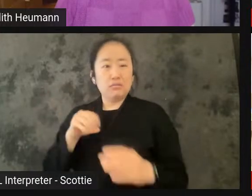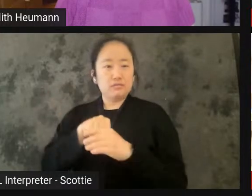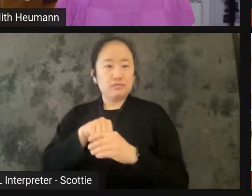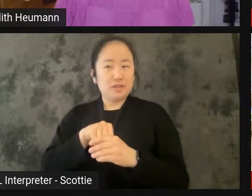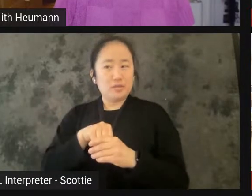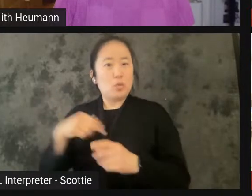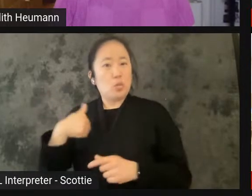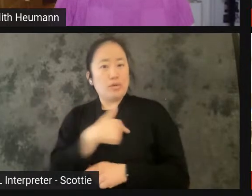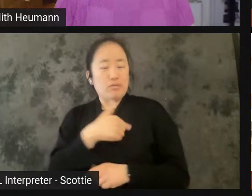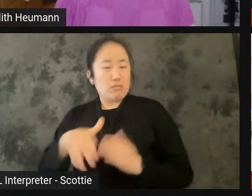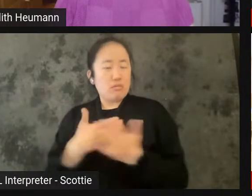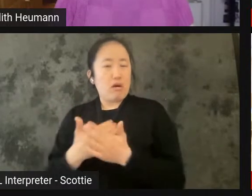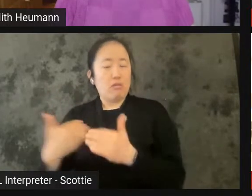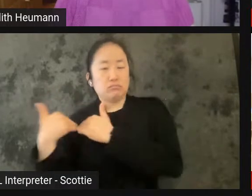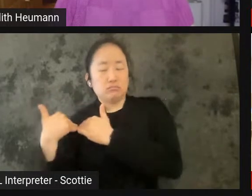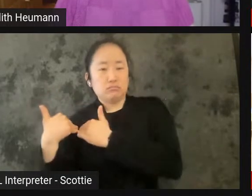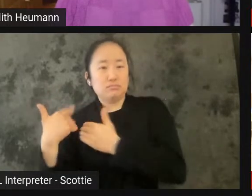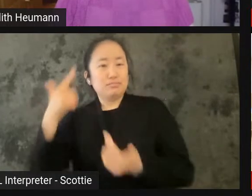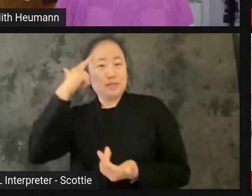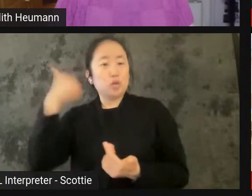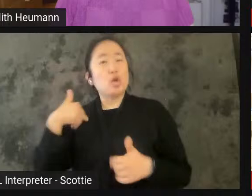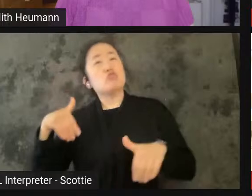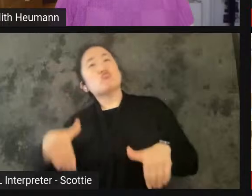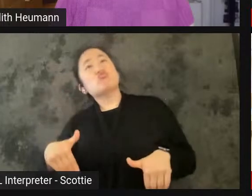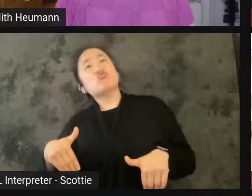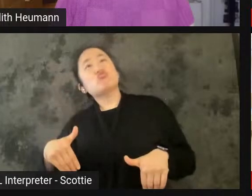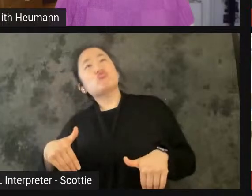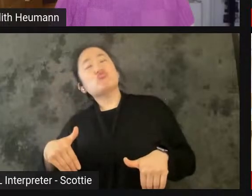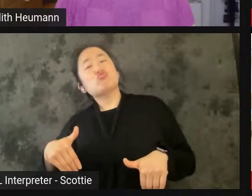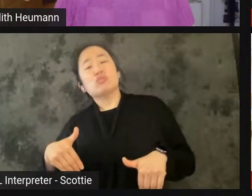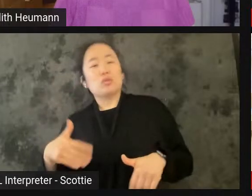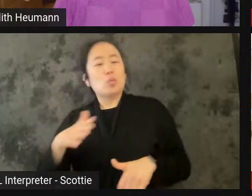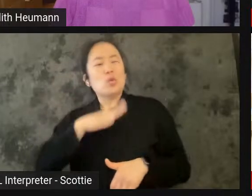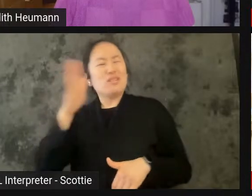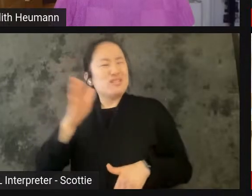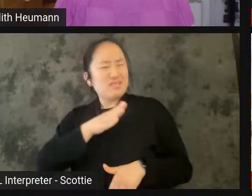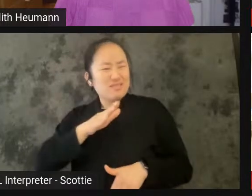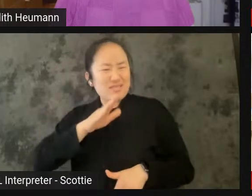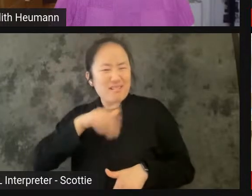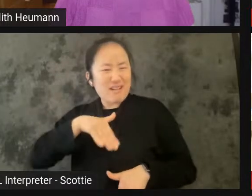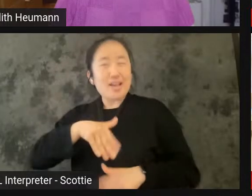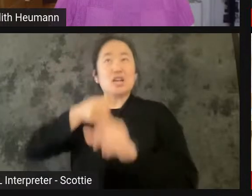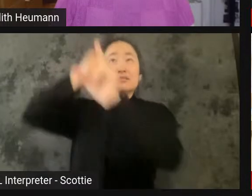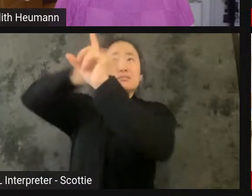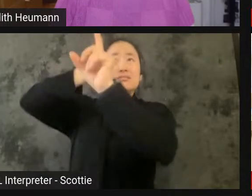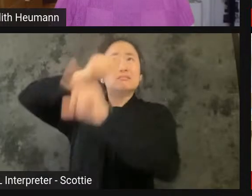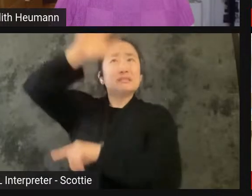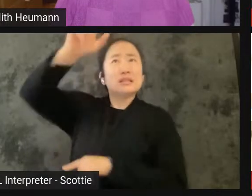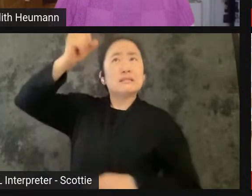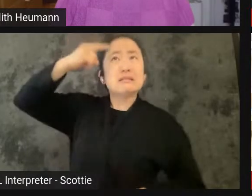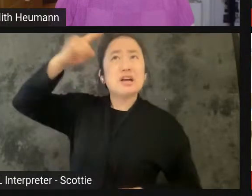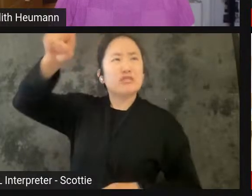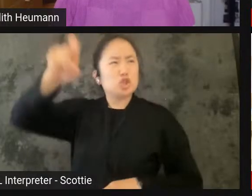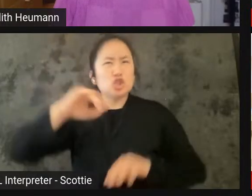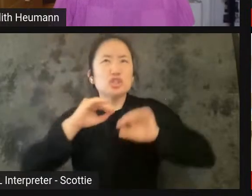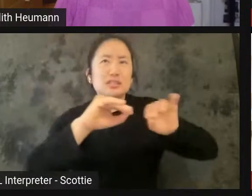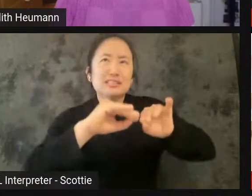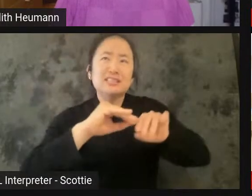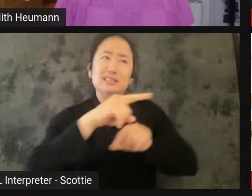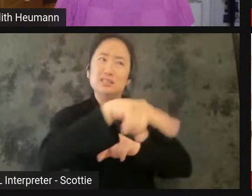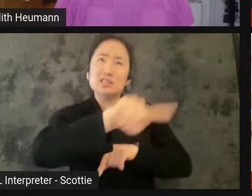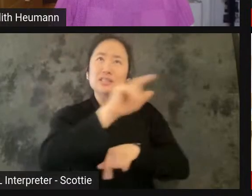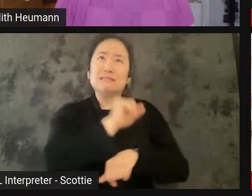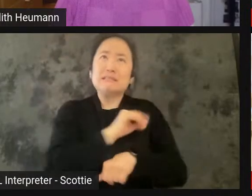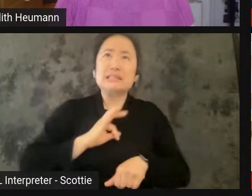the government put money into home and community-based services, and to be able to train the people appropriately and